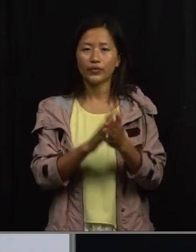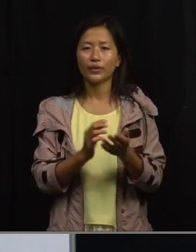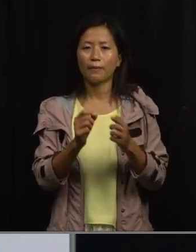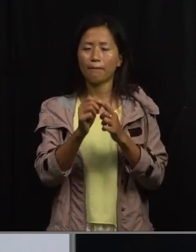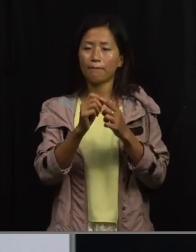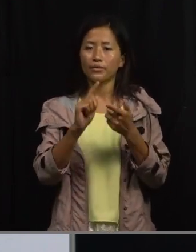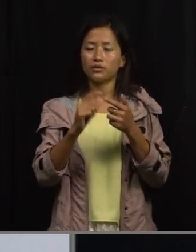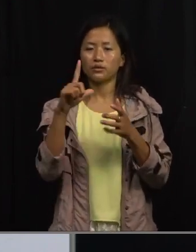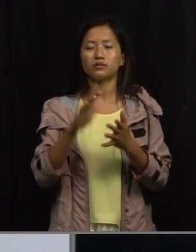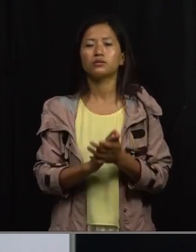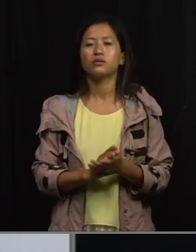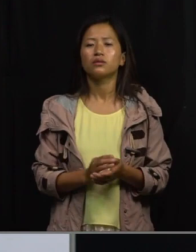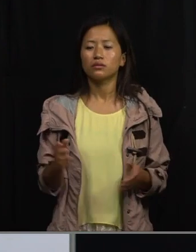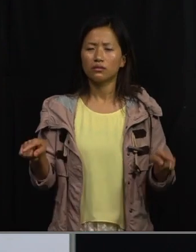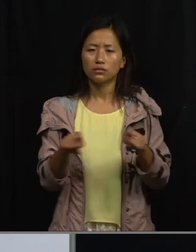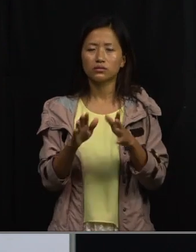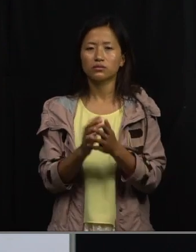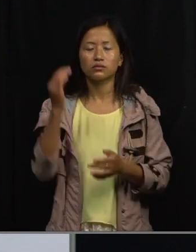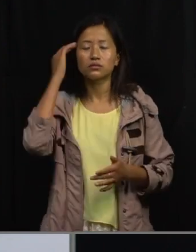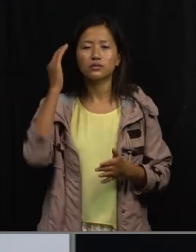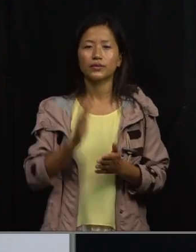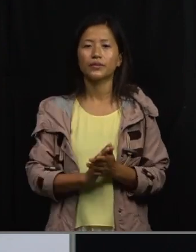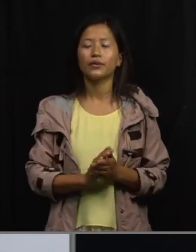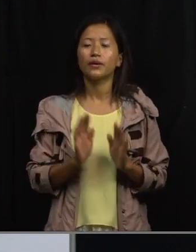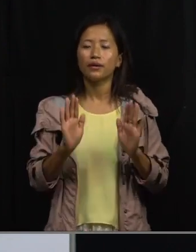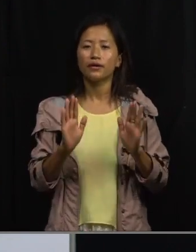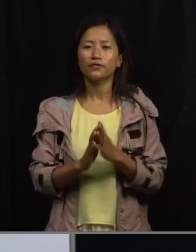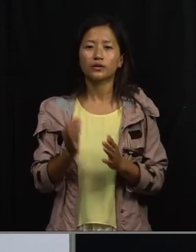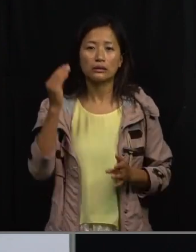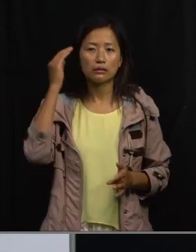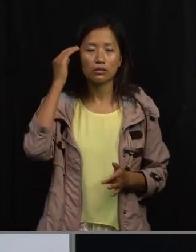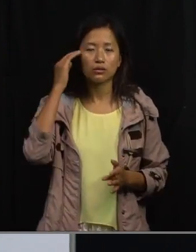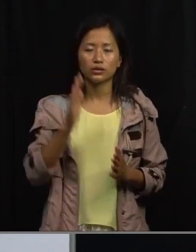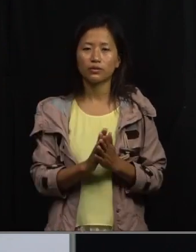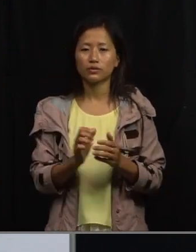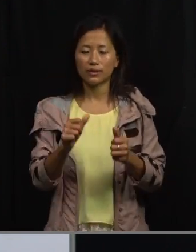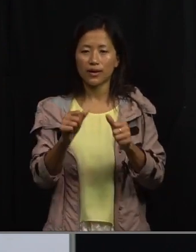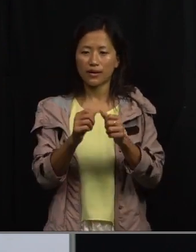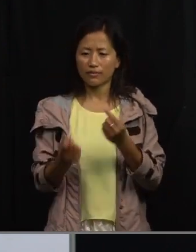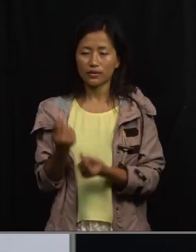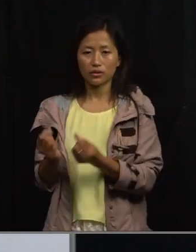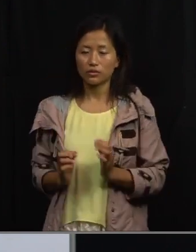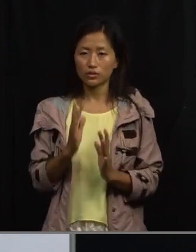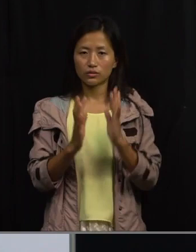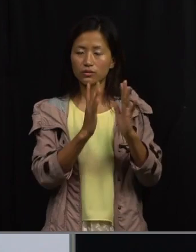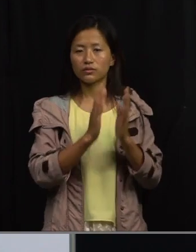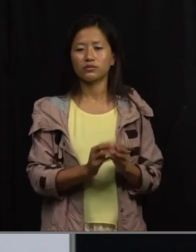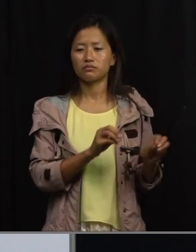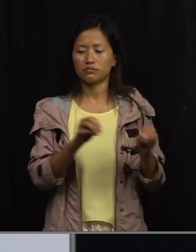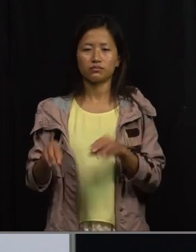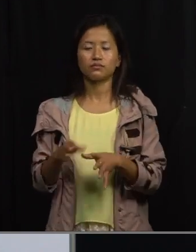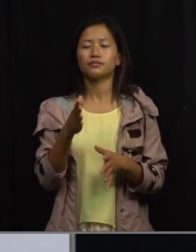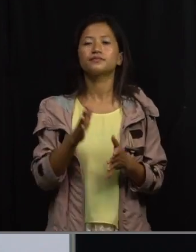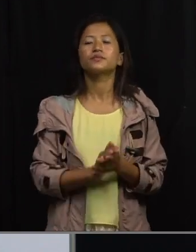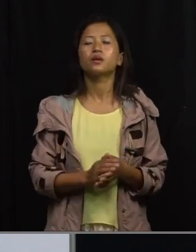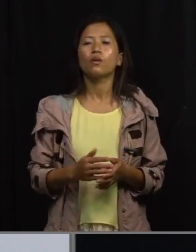Paleolithic period, they also know or they have the knowledge about agriculture, but they didn't shift to agriculture.